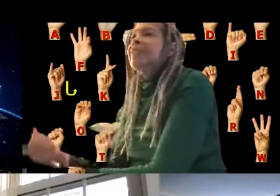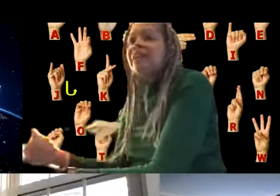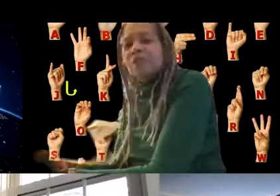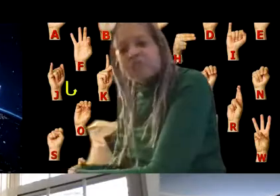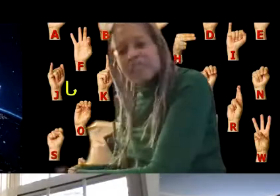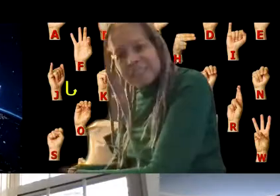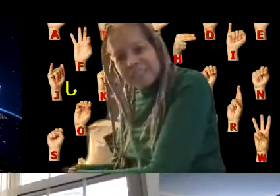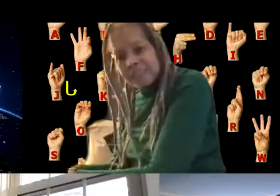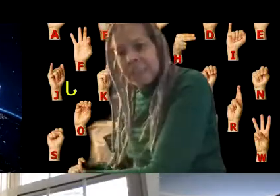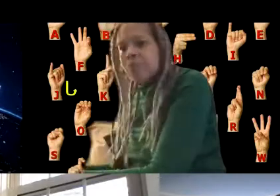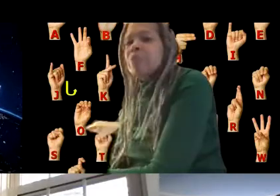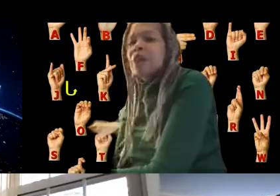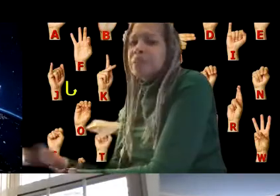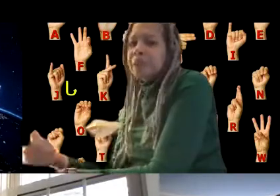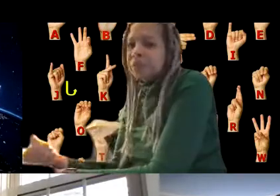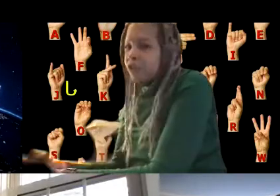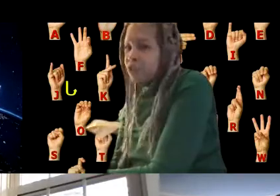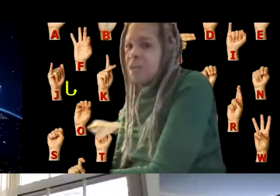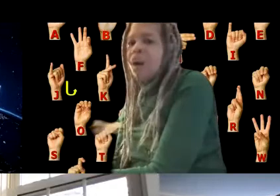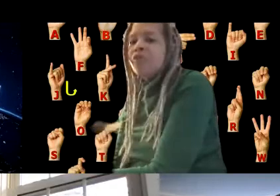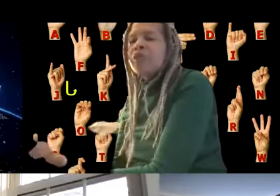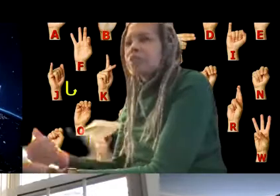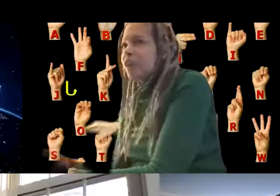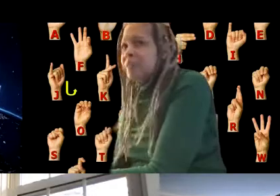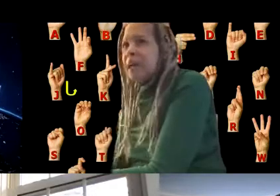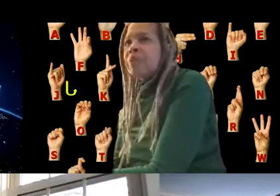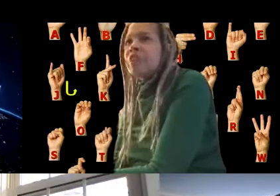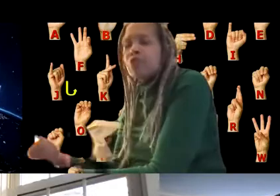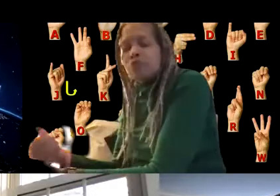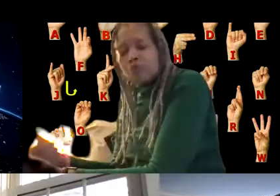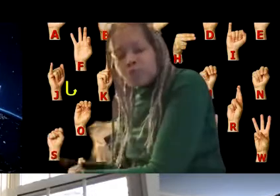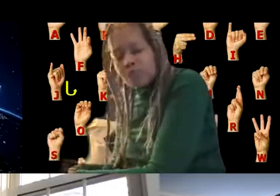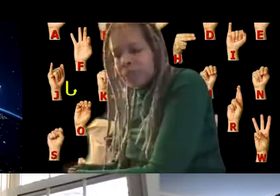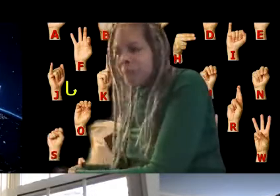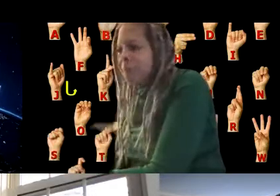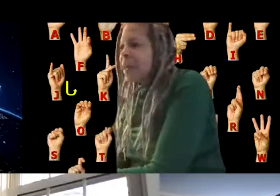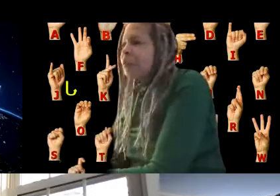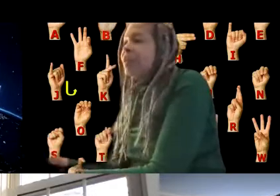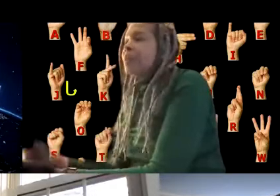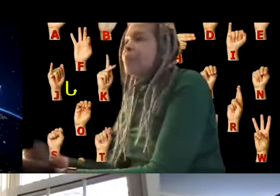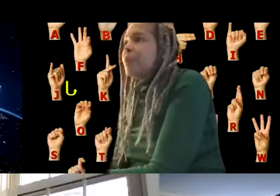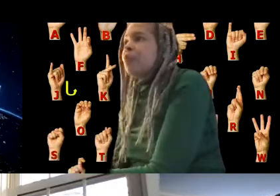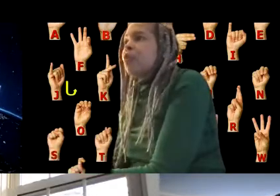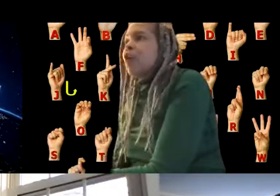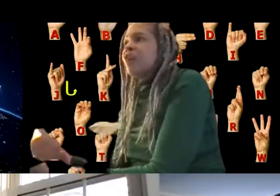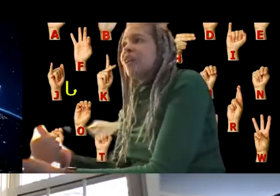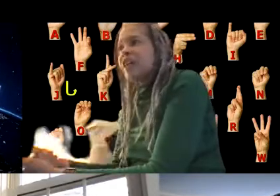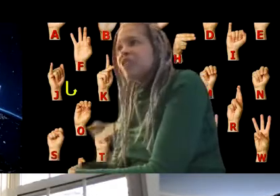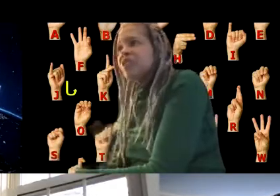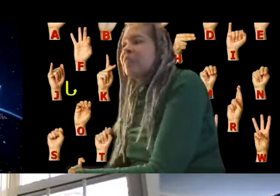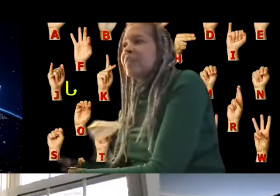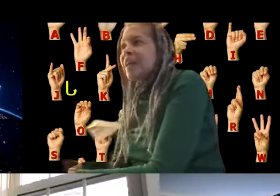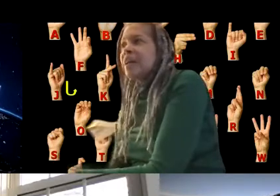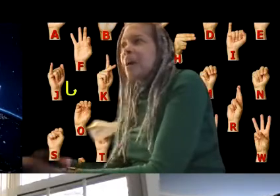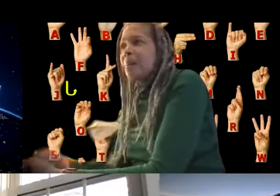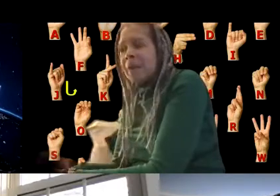something, but they eventually did something. And we've been talking about diversity for a long time. We need to do something. And we need people who are